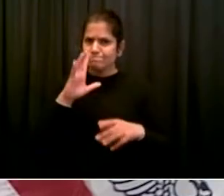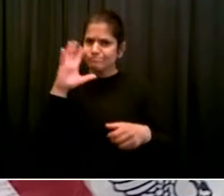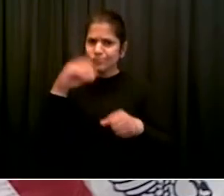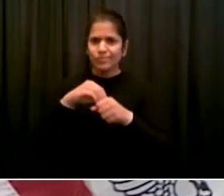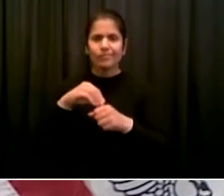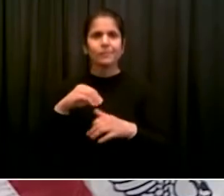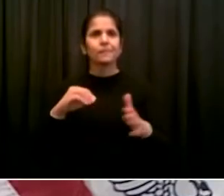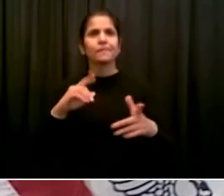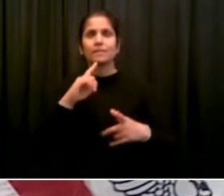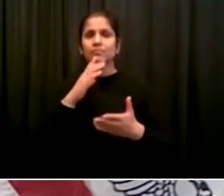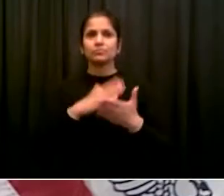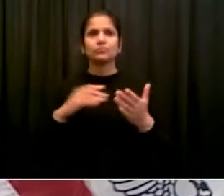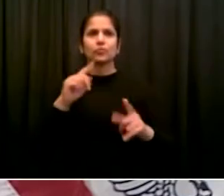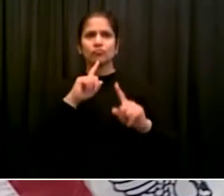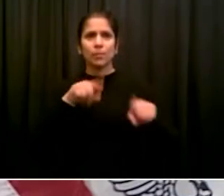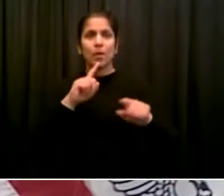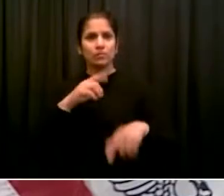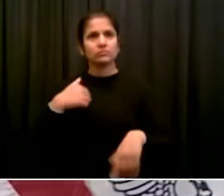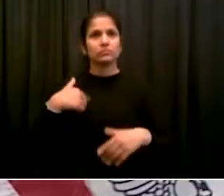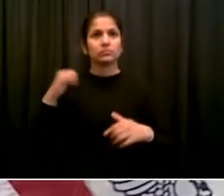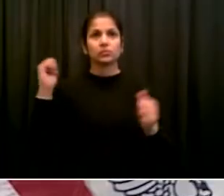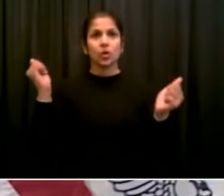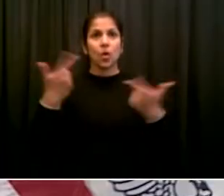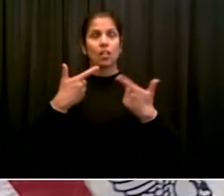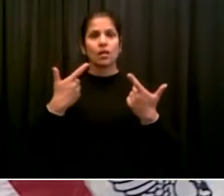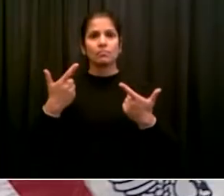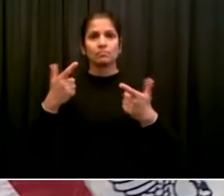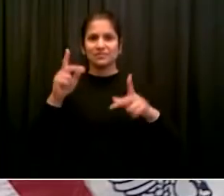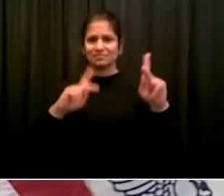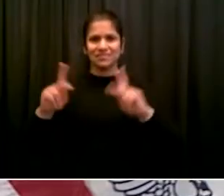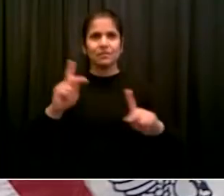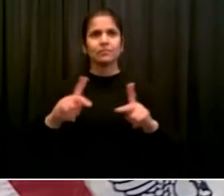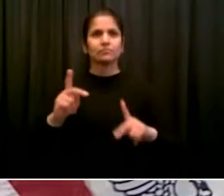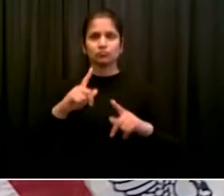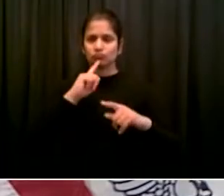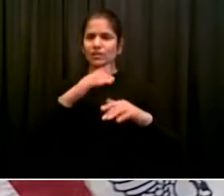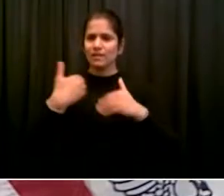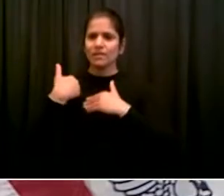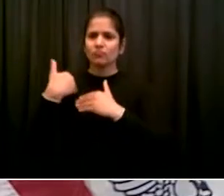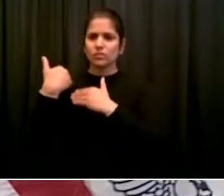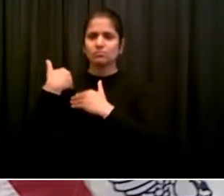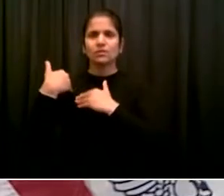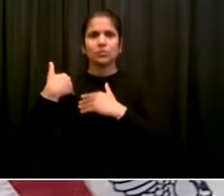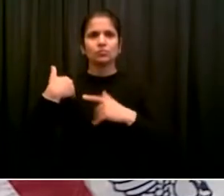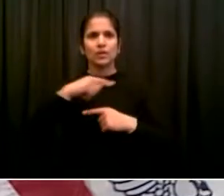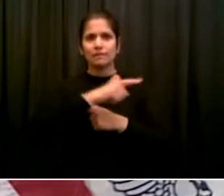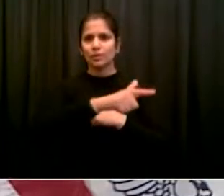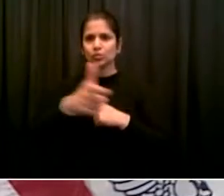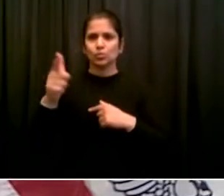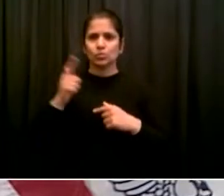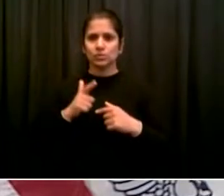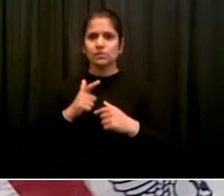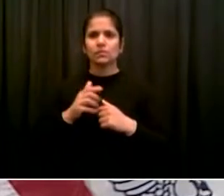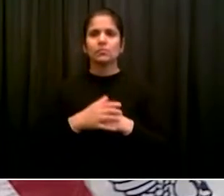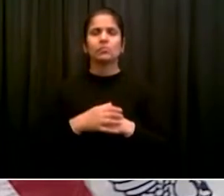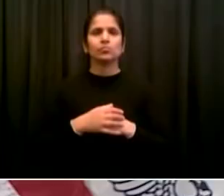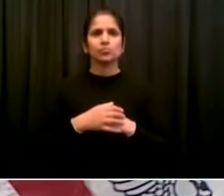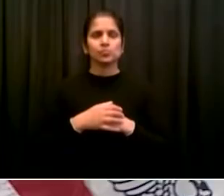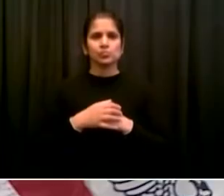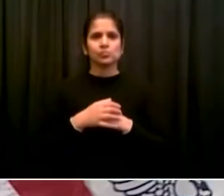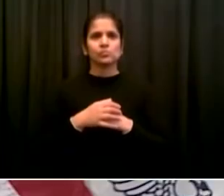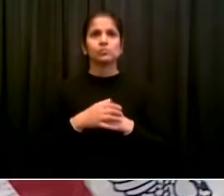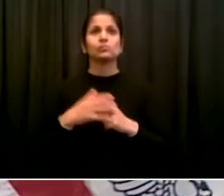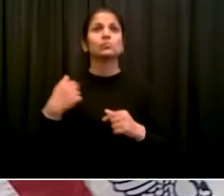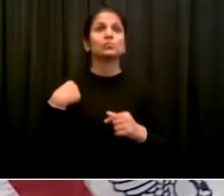everybody has a responsibility to each other. If there's one thing we've learned during this COVID crisis is we're all in this together. So, of